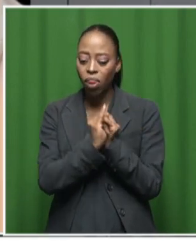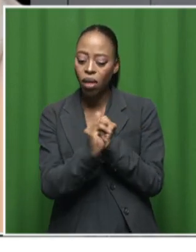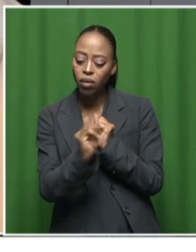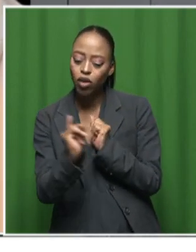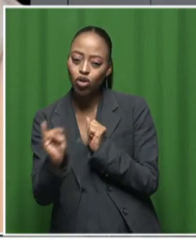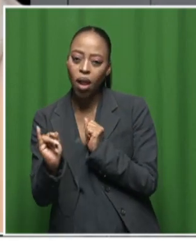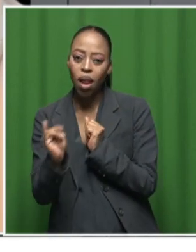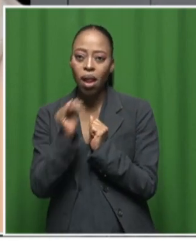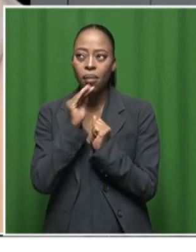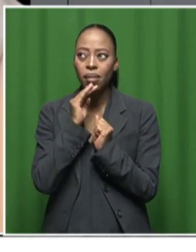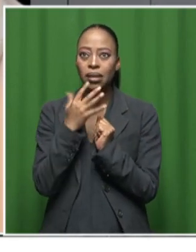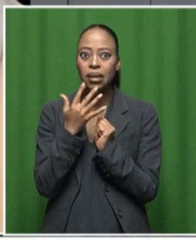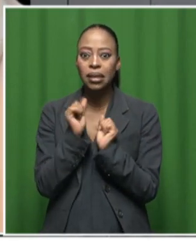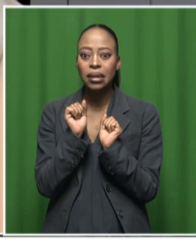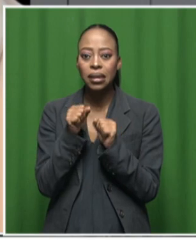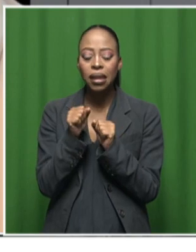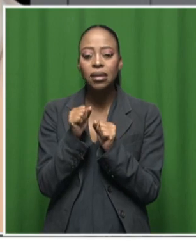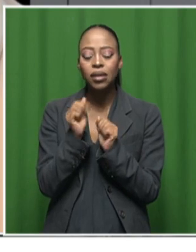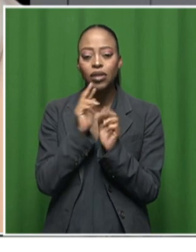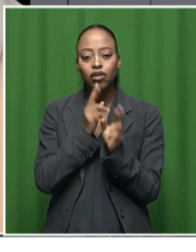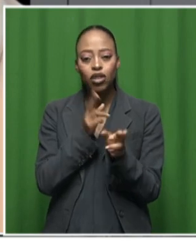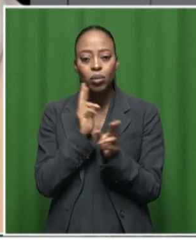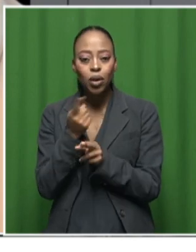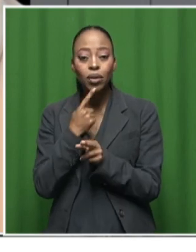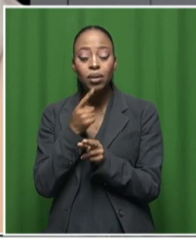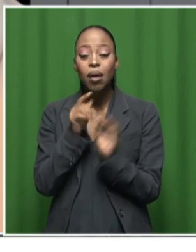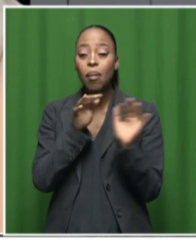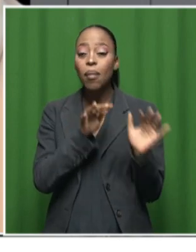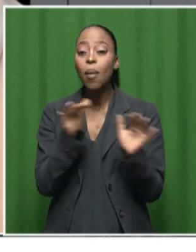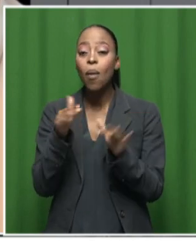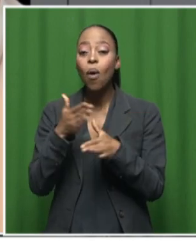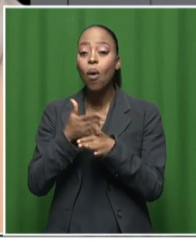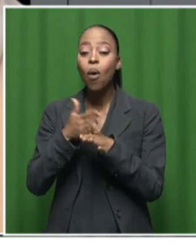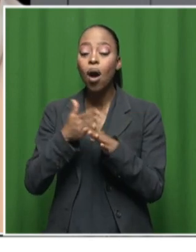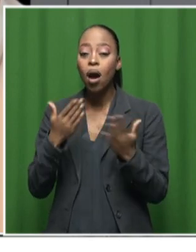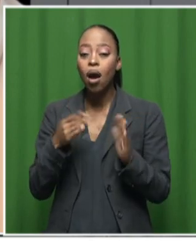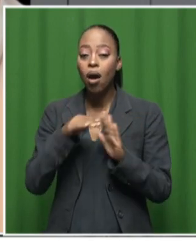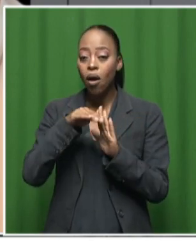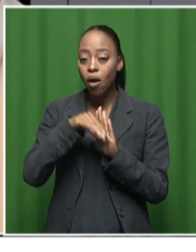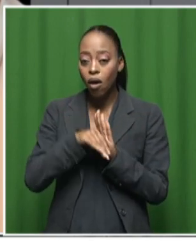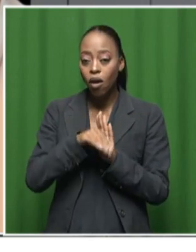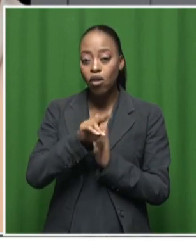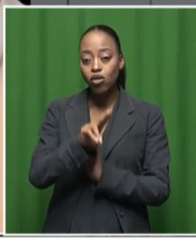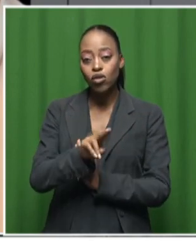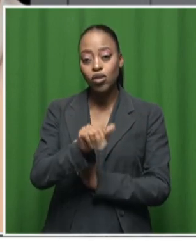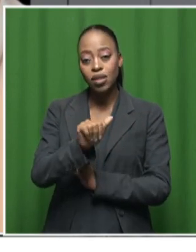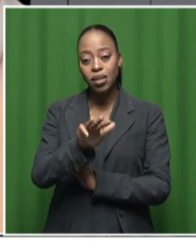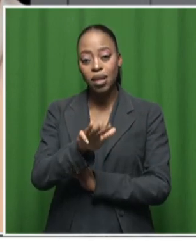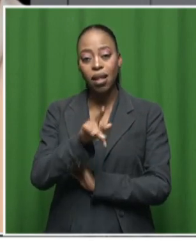we heard and reported that the number of unemployed persons decreased by